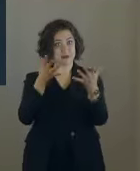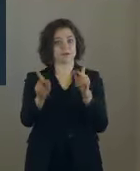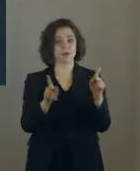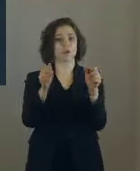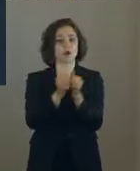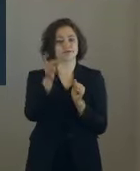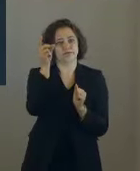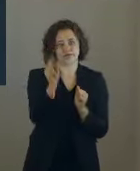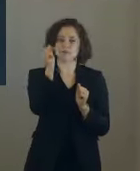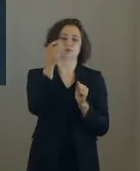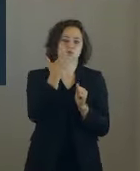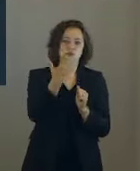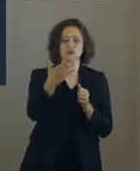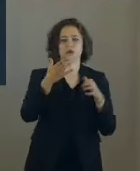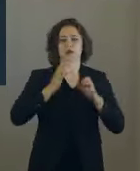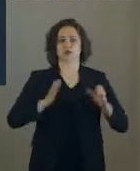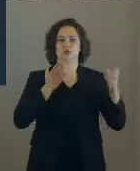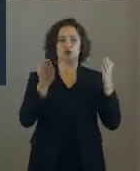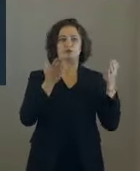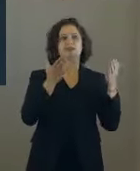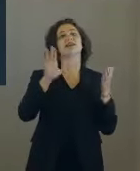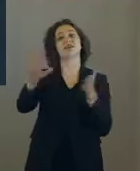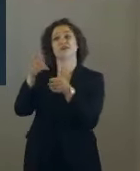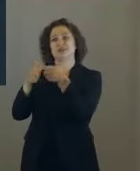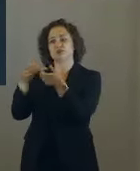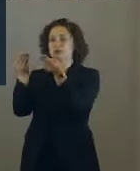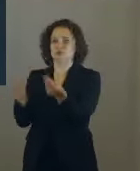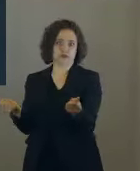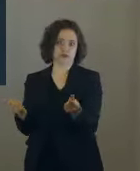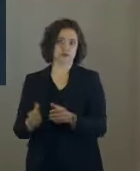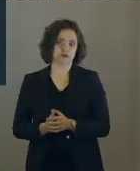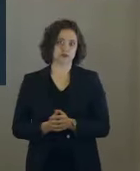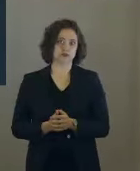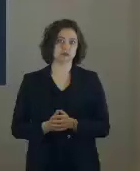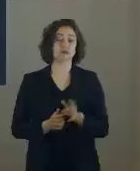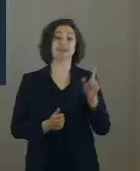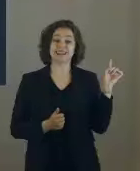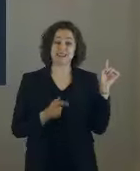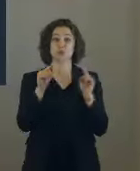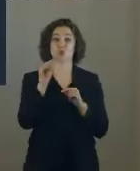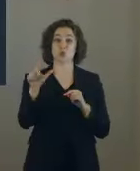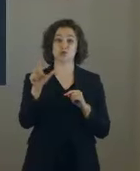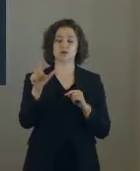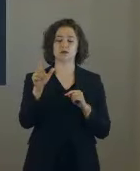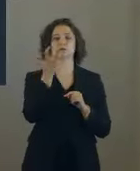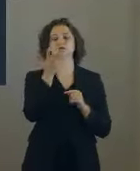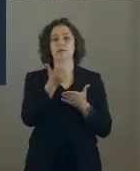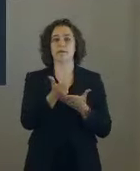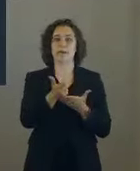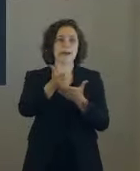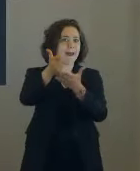with prompt customer service and remediation of their issues. These tools help us do that like nothing has